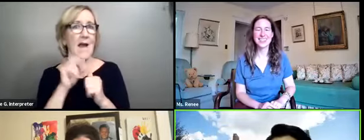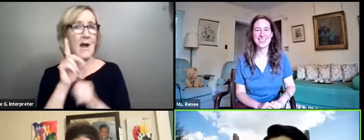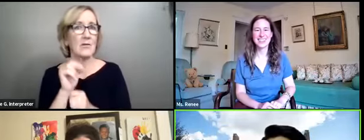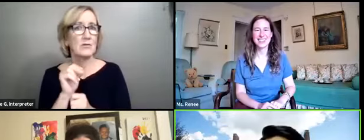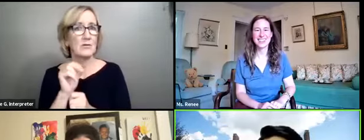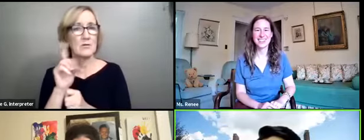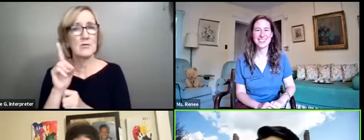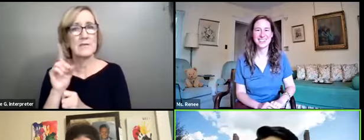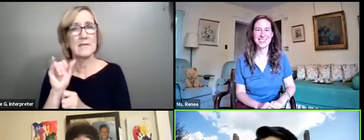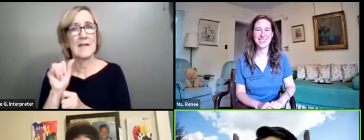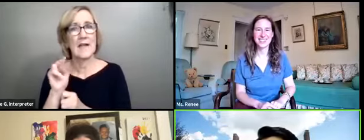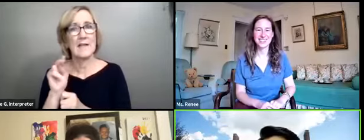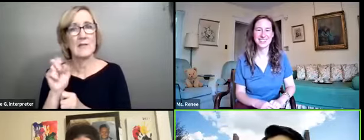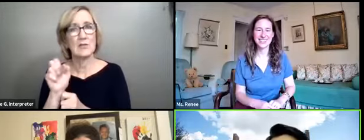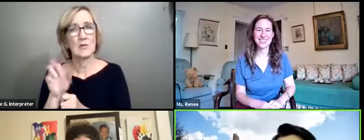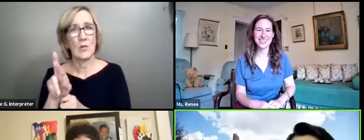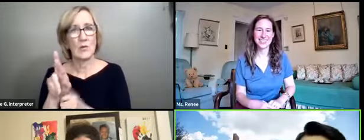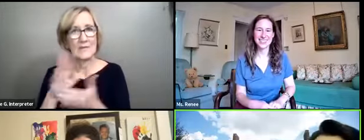room.